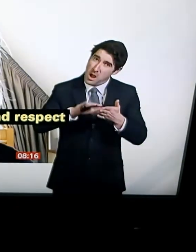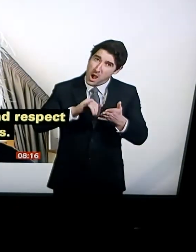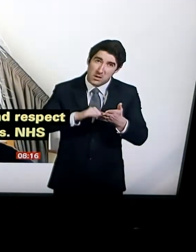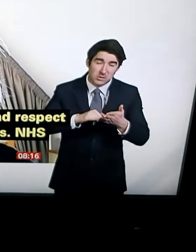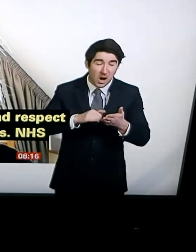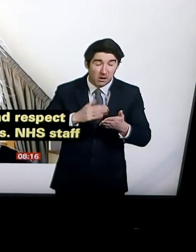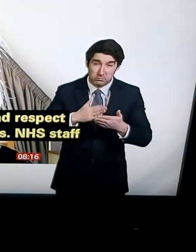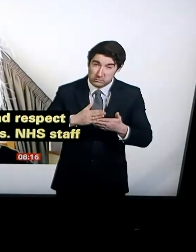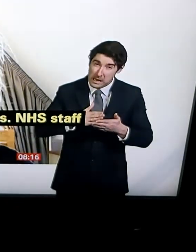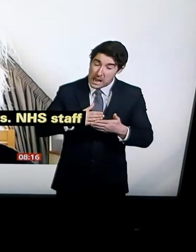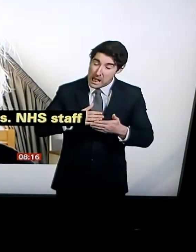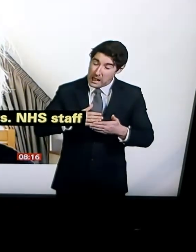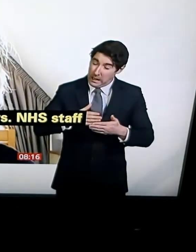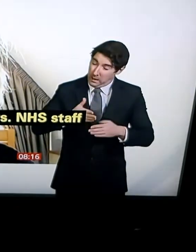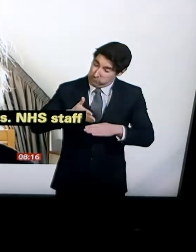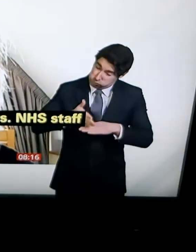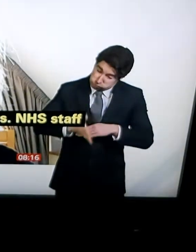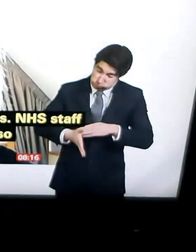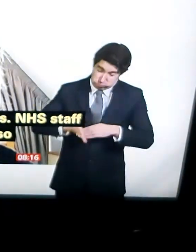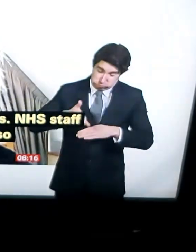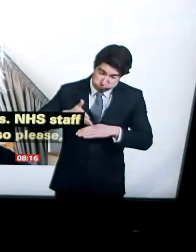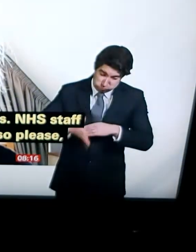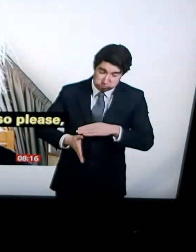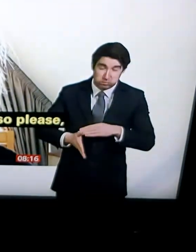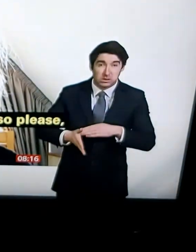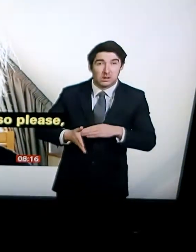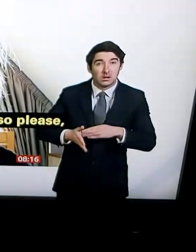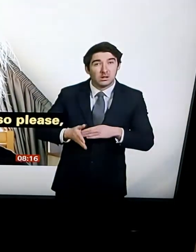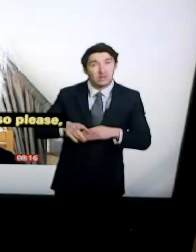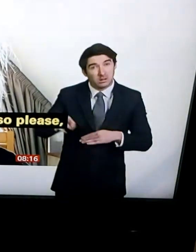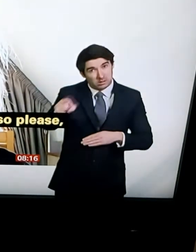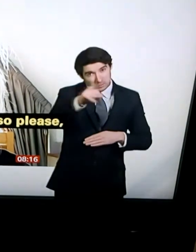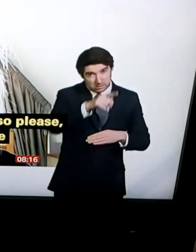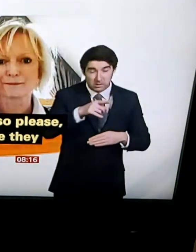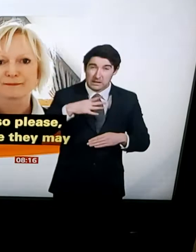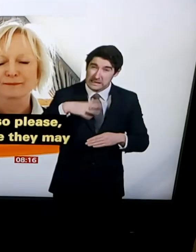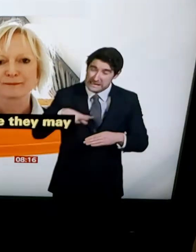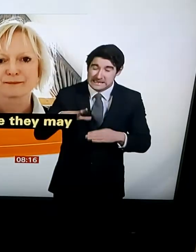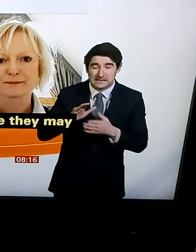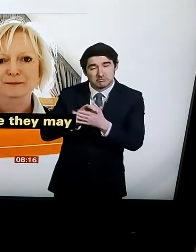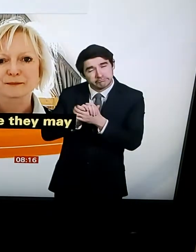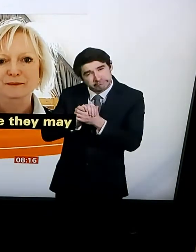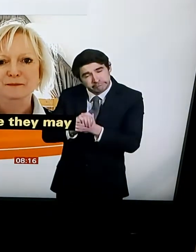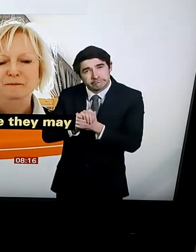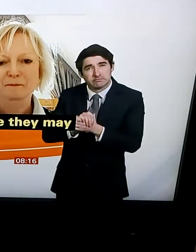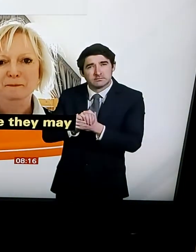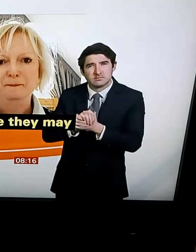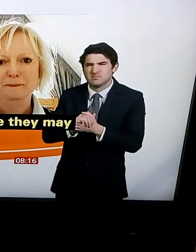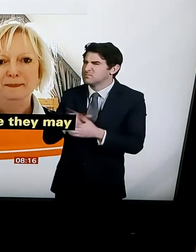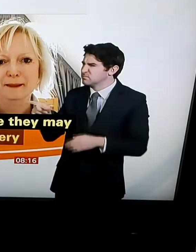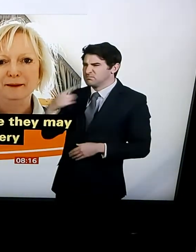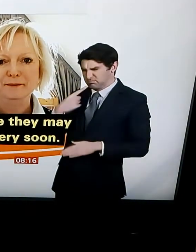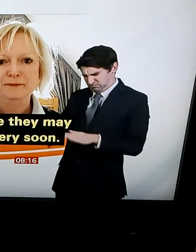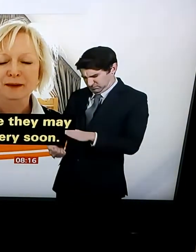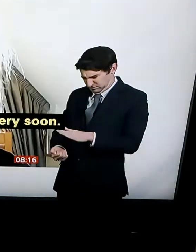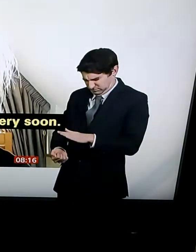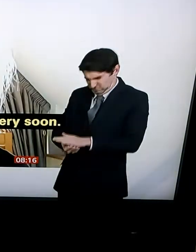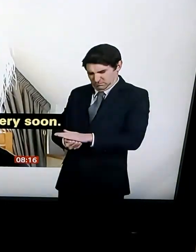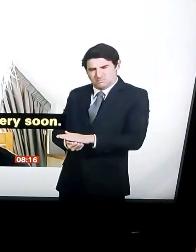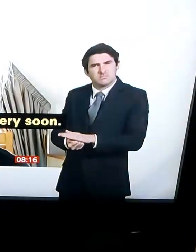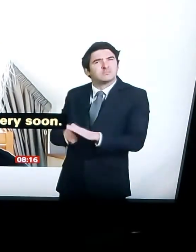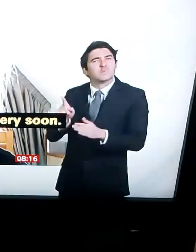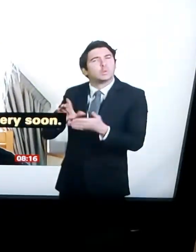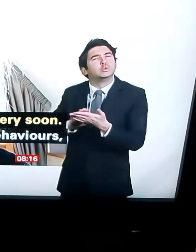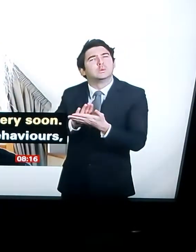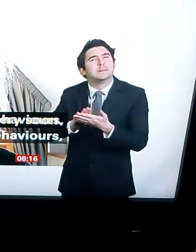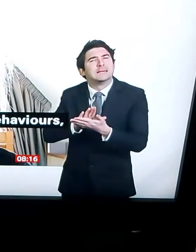so please be kind to them, because they may just be saving your life very soon. And you talk about stupid behaviours. What sort of thing are you talking about?